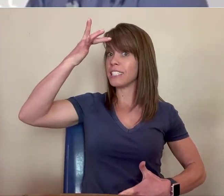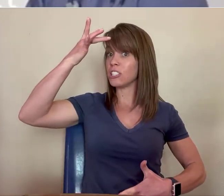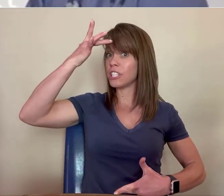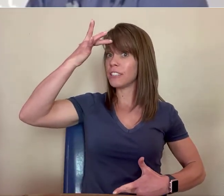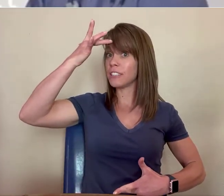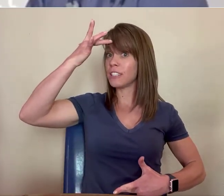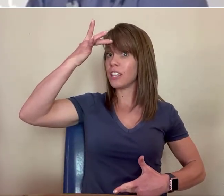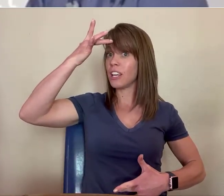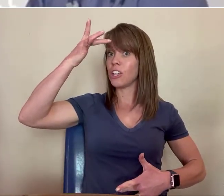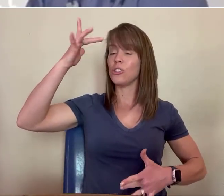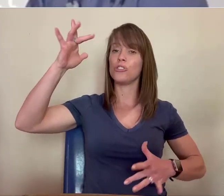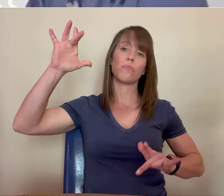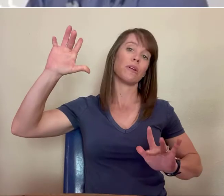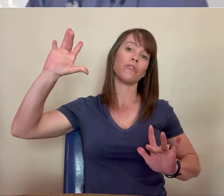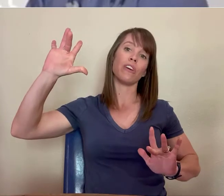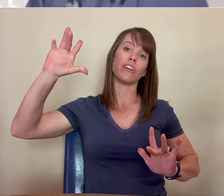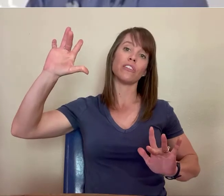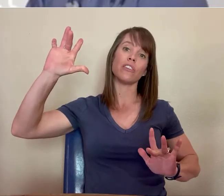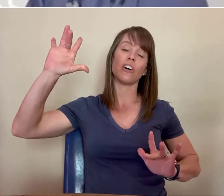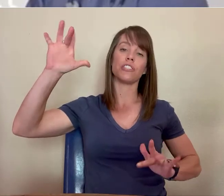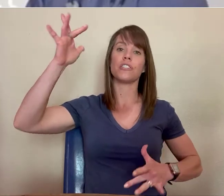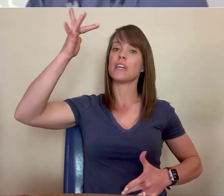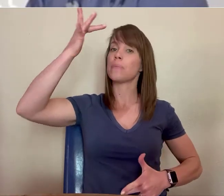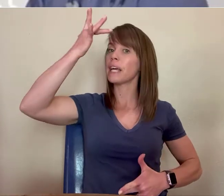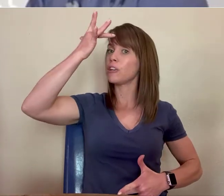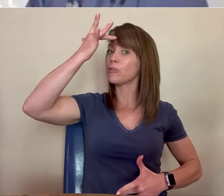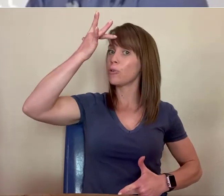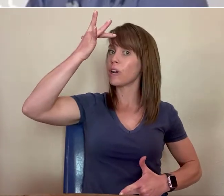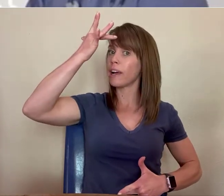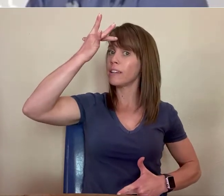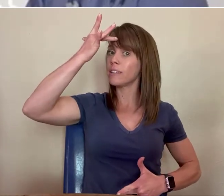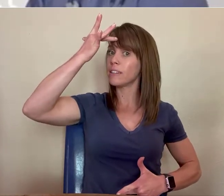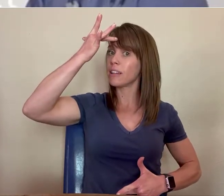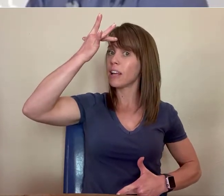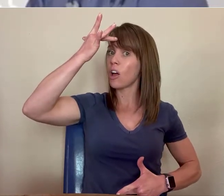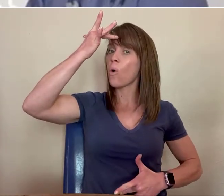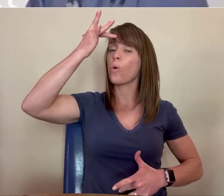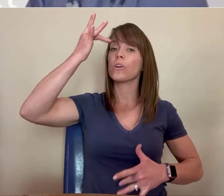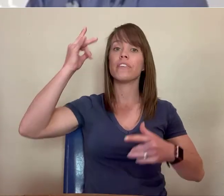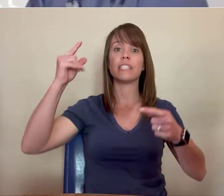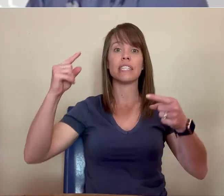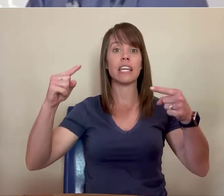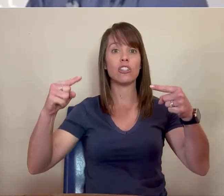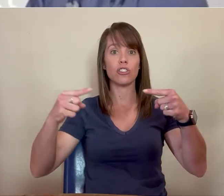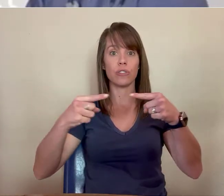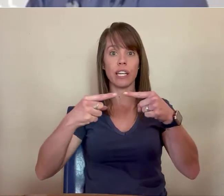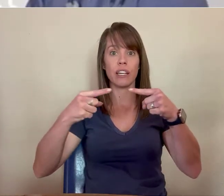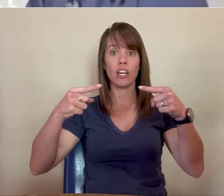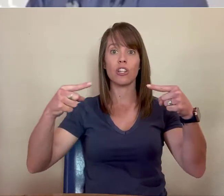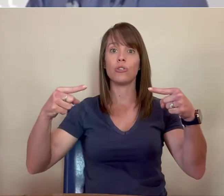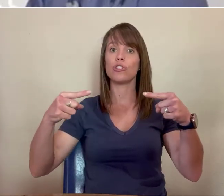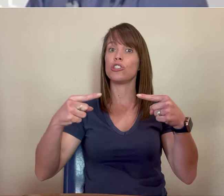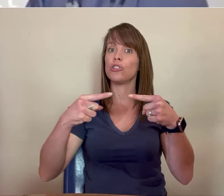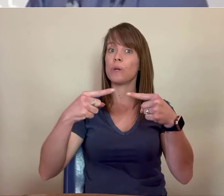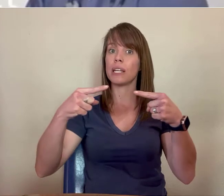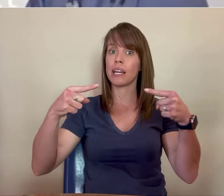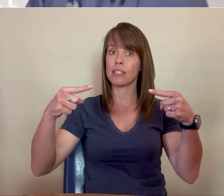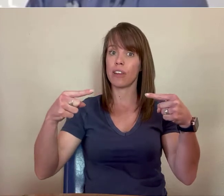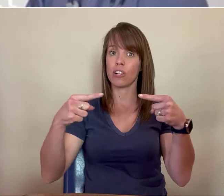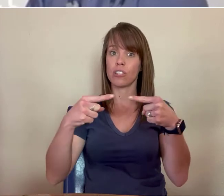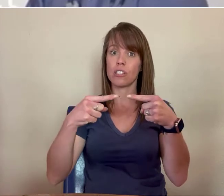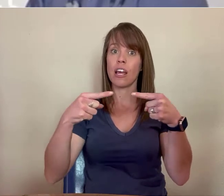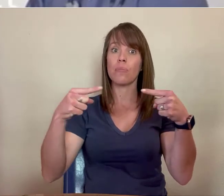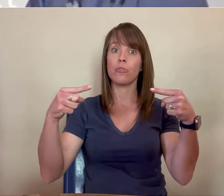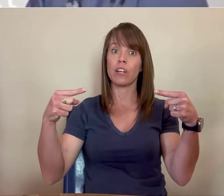or a condition, use your middle fingers on your stomach and your forehead. Or if it is an injury, use your 2